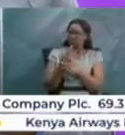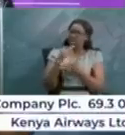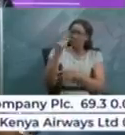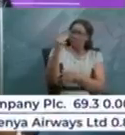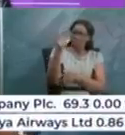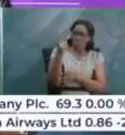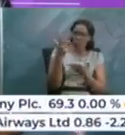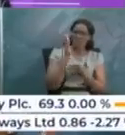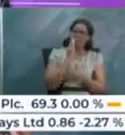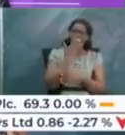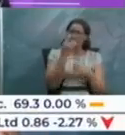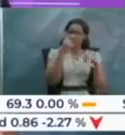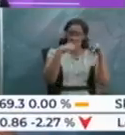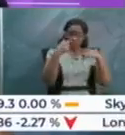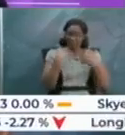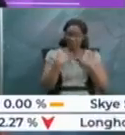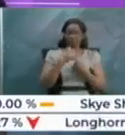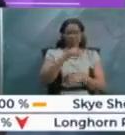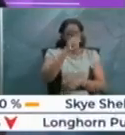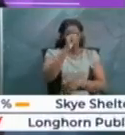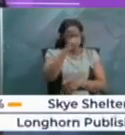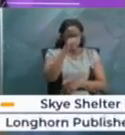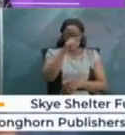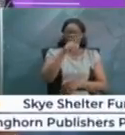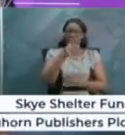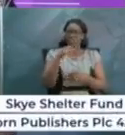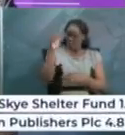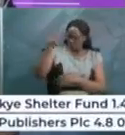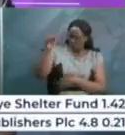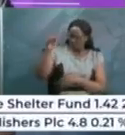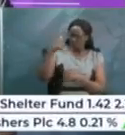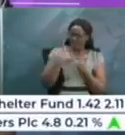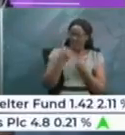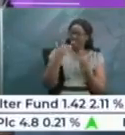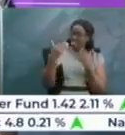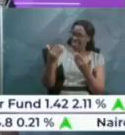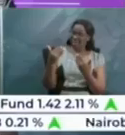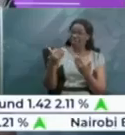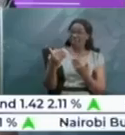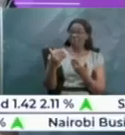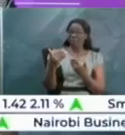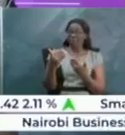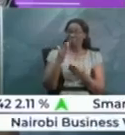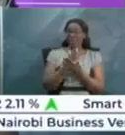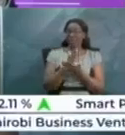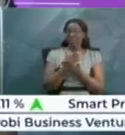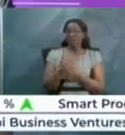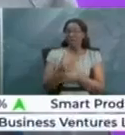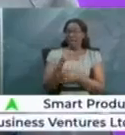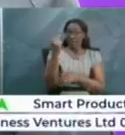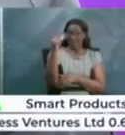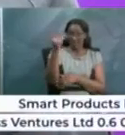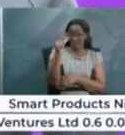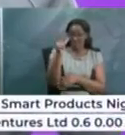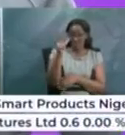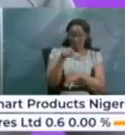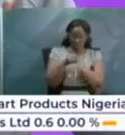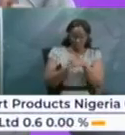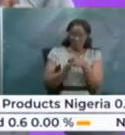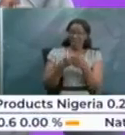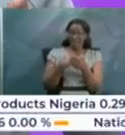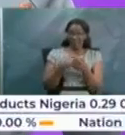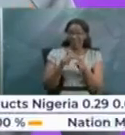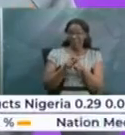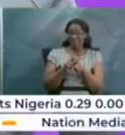as well, different colors? Oh yeah, good. Thank you for that question. Yes, there's actually a gold version of